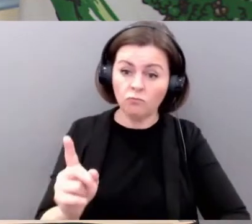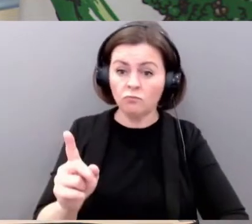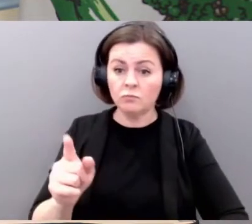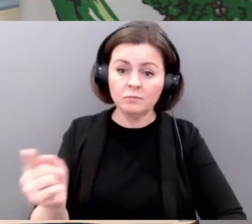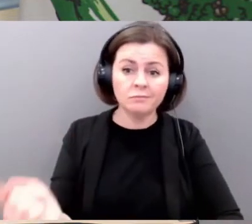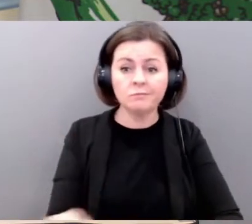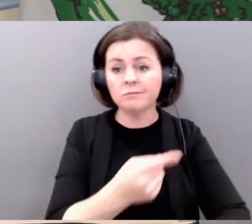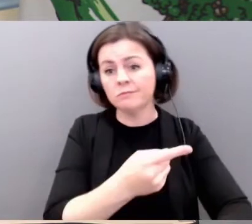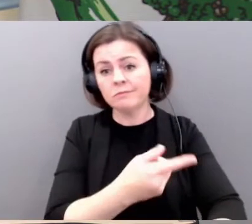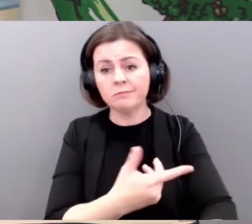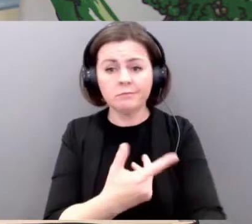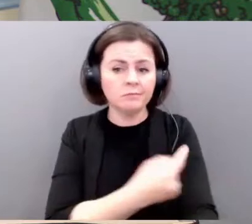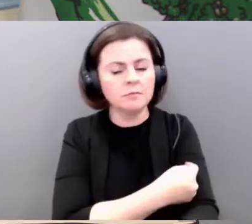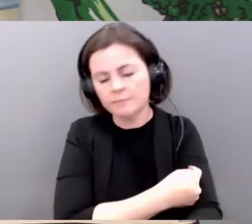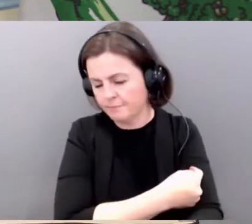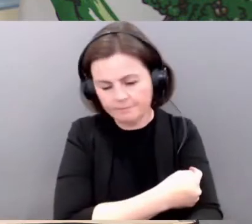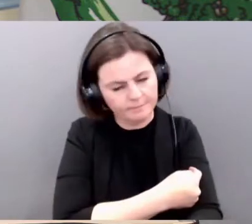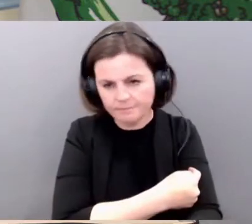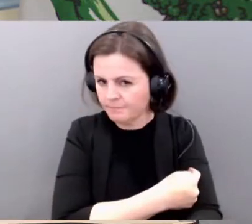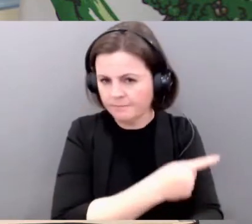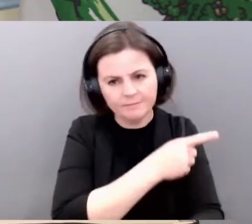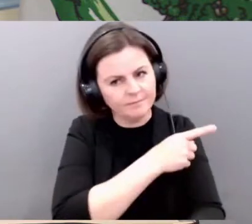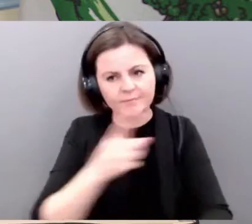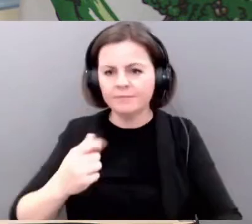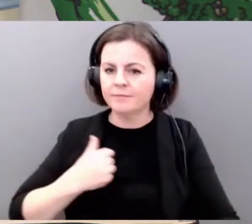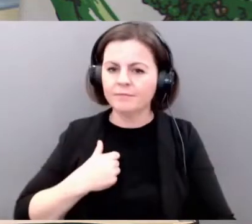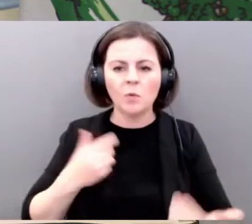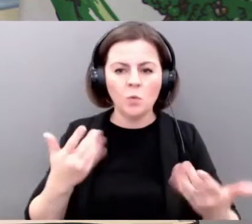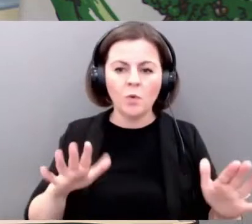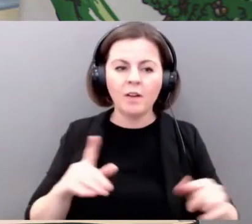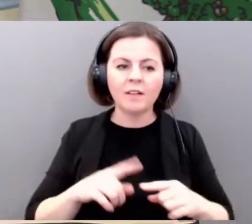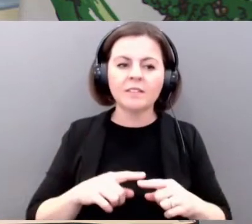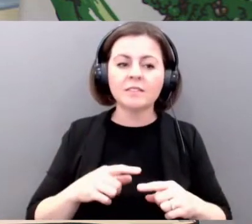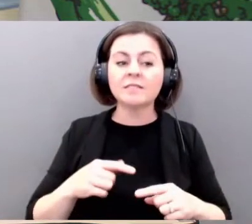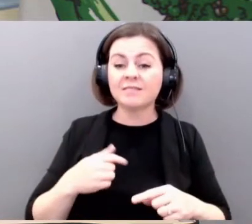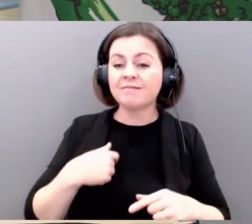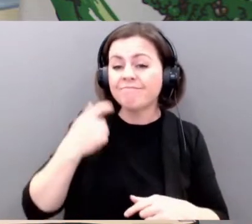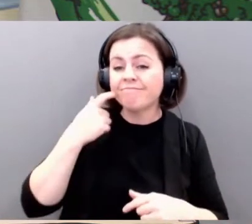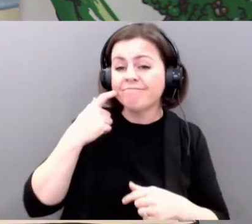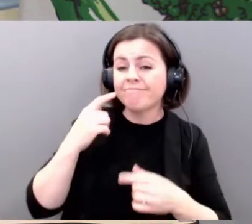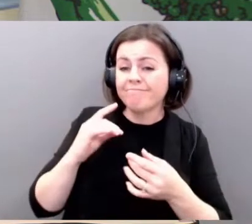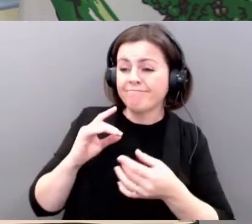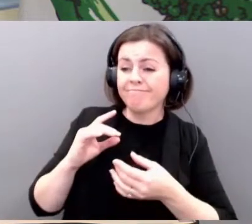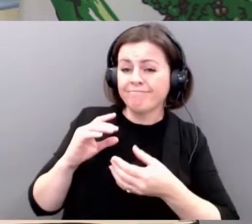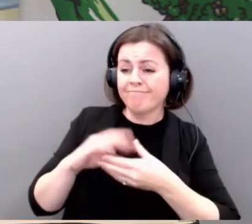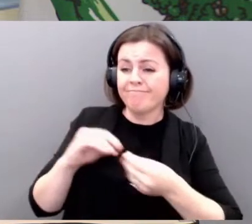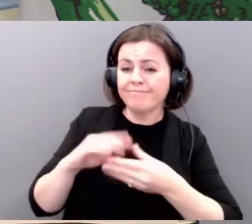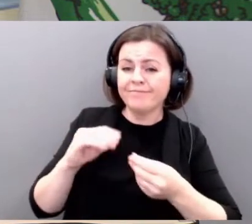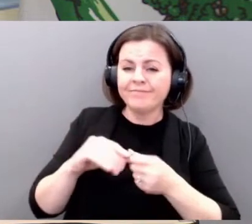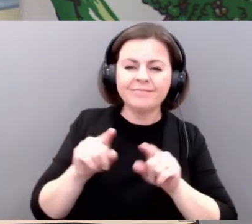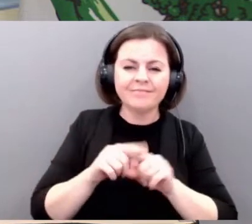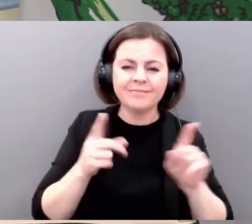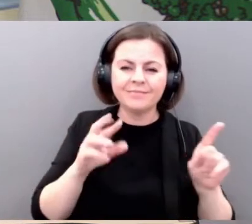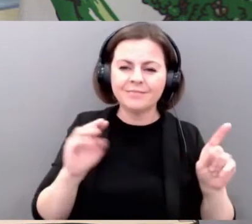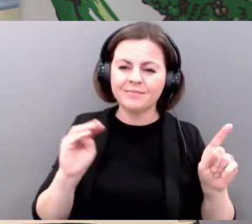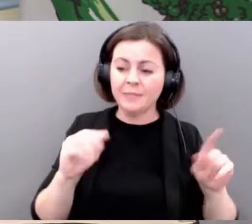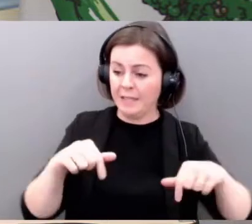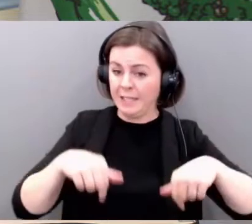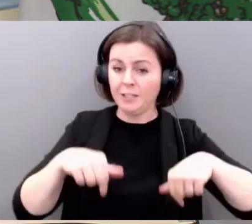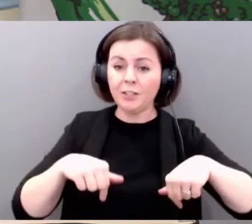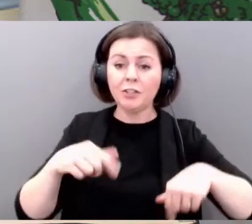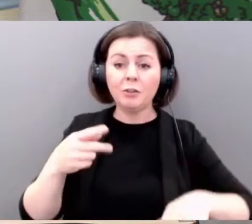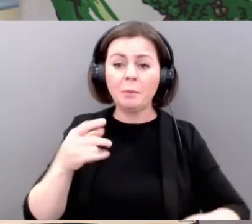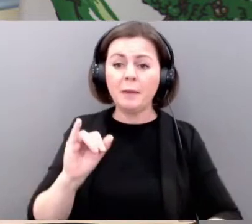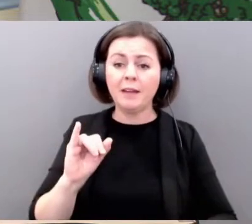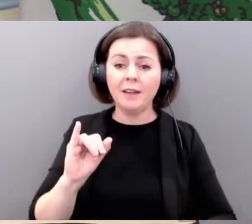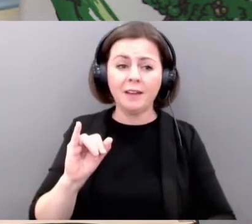to mandatory. And I did talk briefly, as Dr. Morrison has just outlined, that the position we're in here as a province and